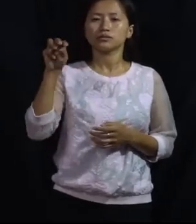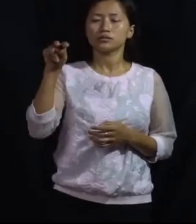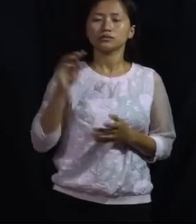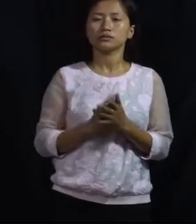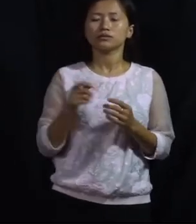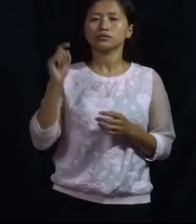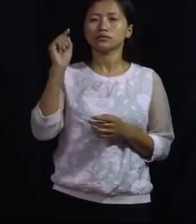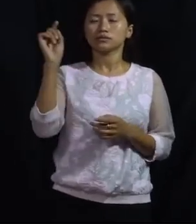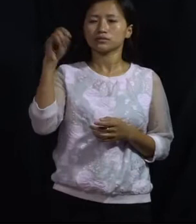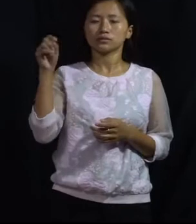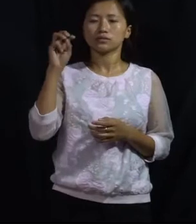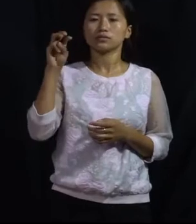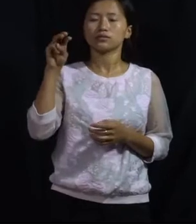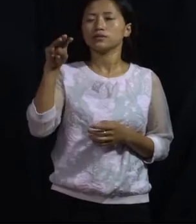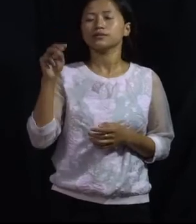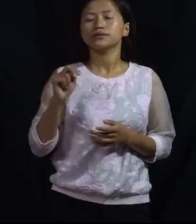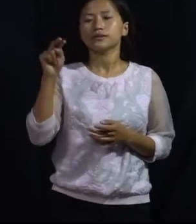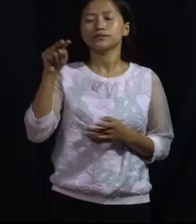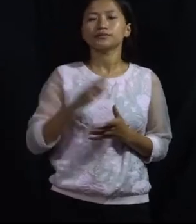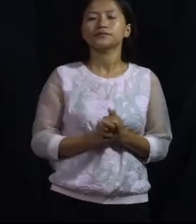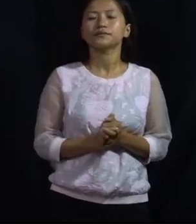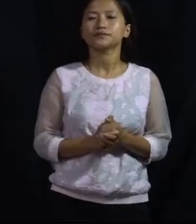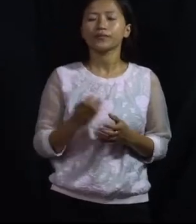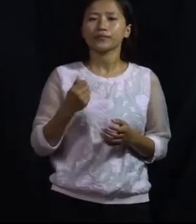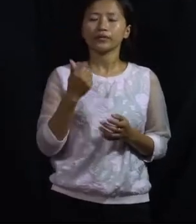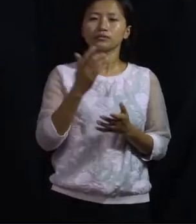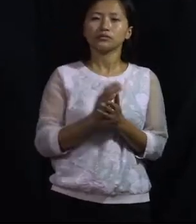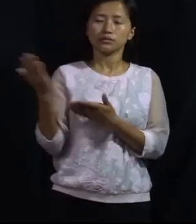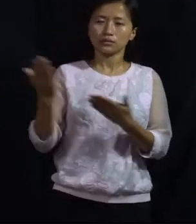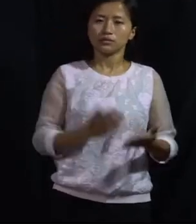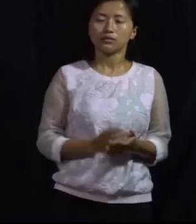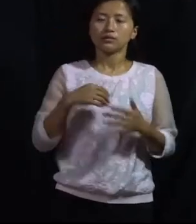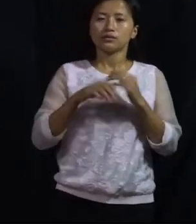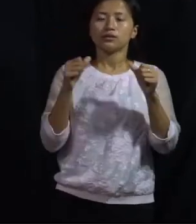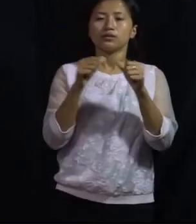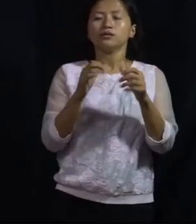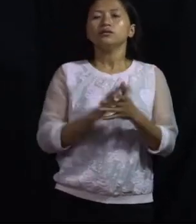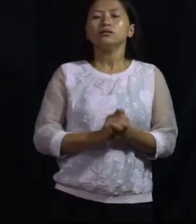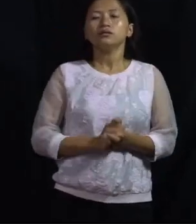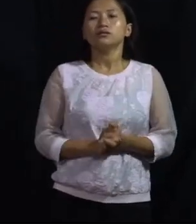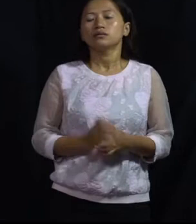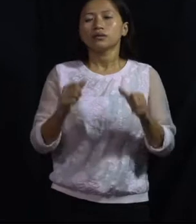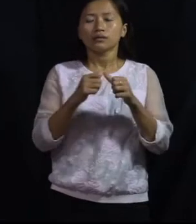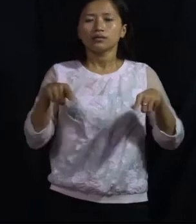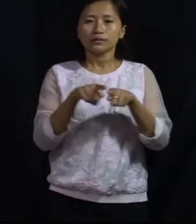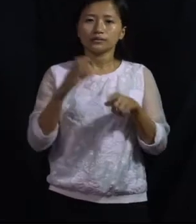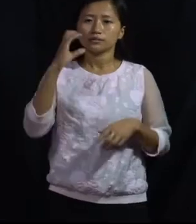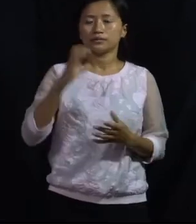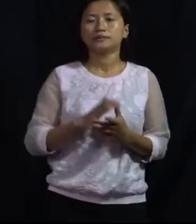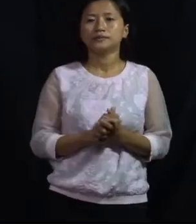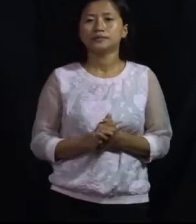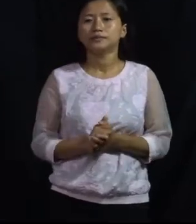So by cash, this is the cash that has been brought in by A and